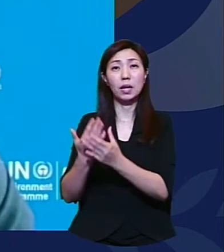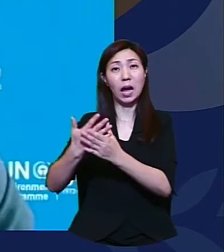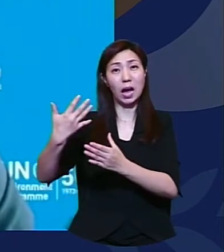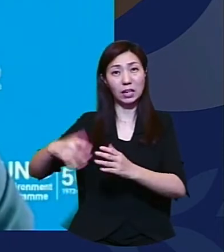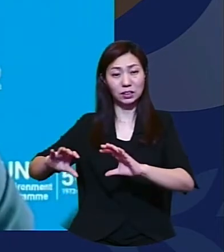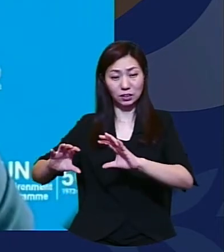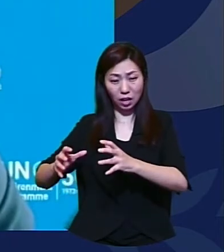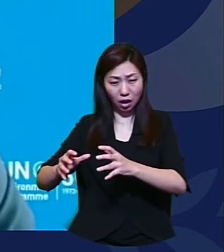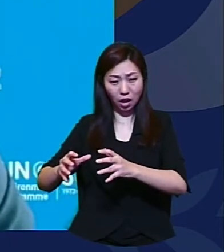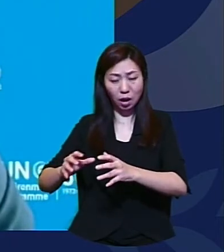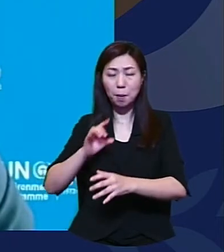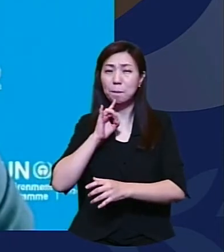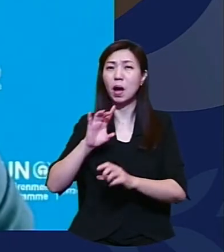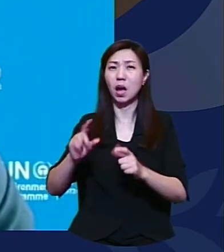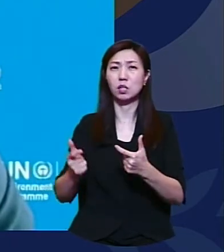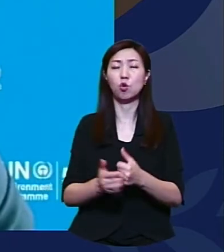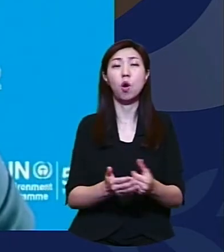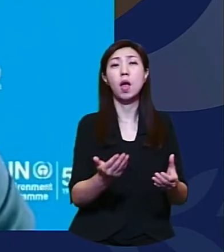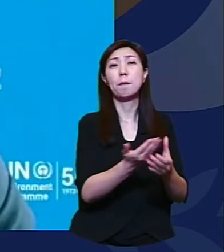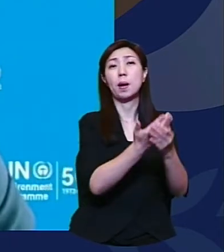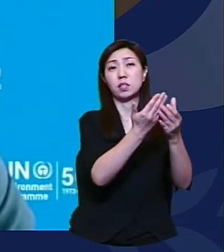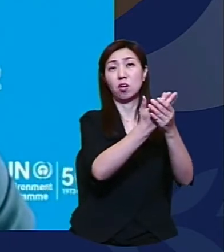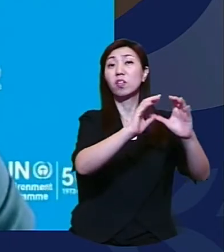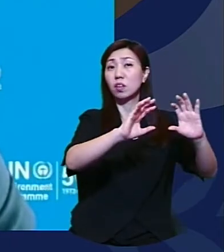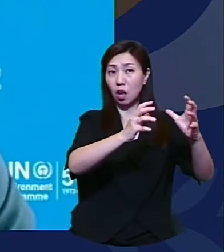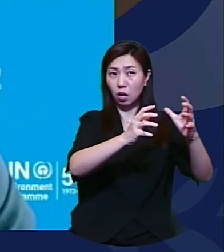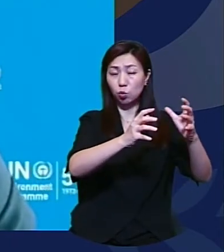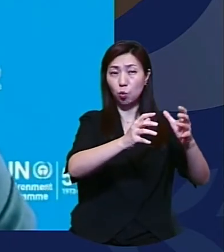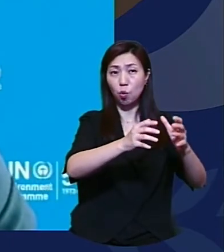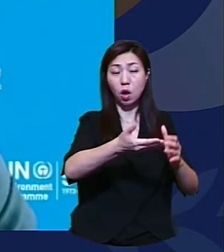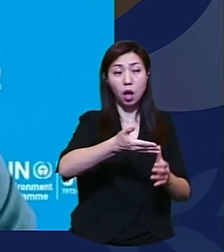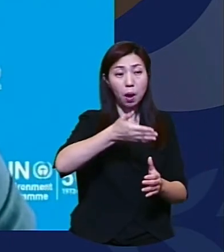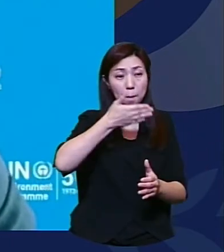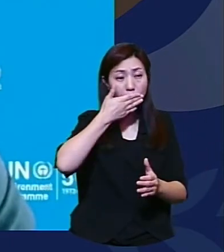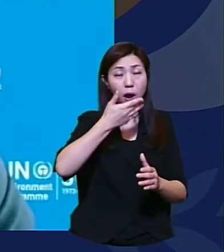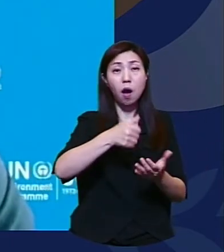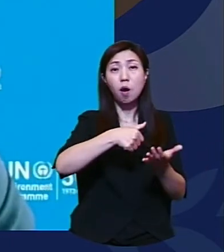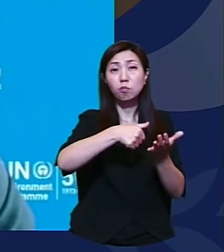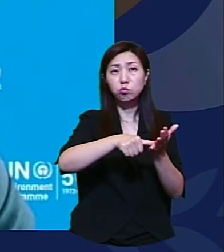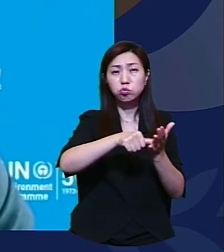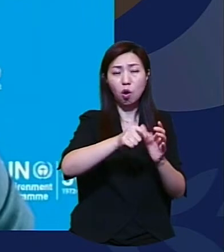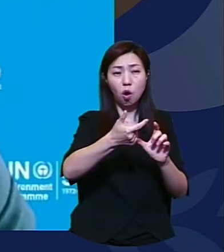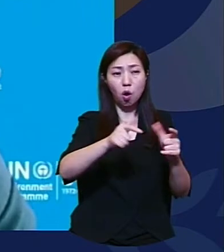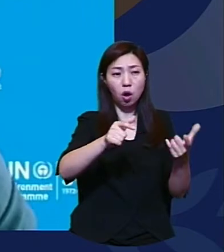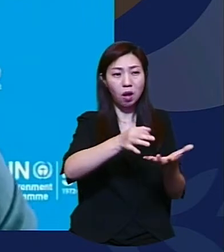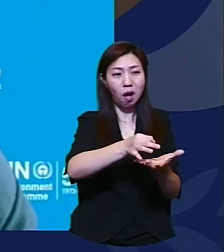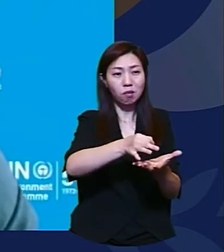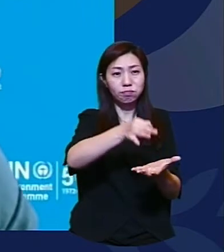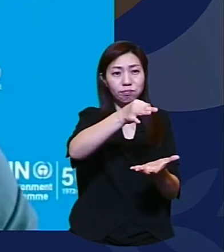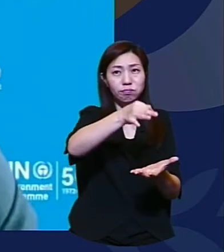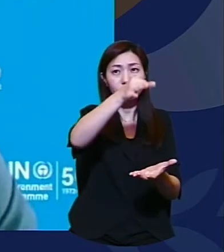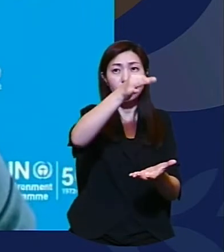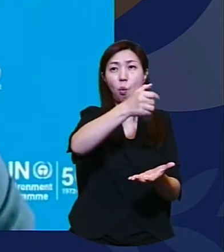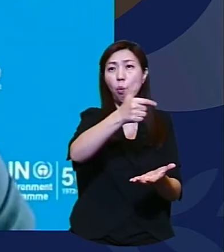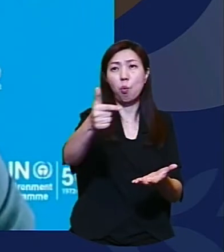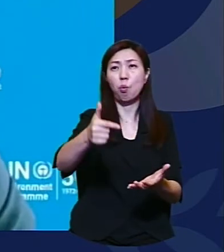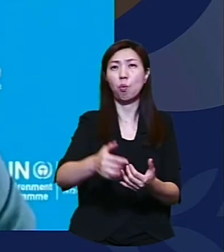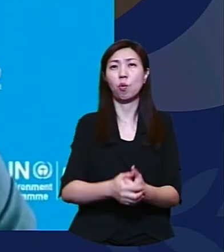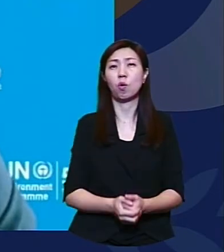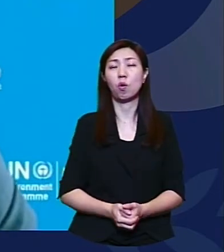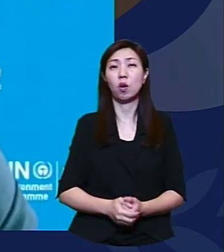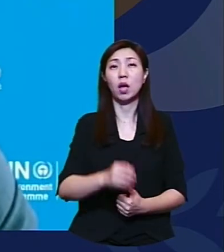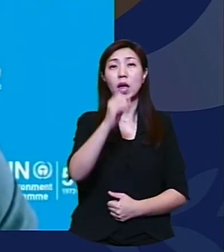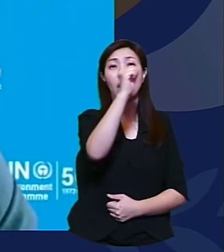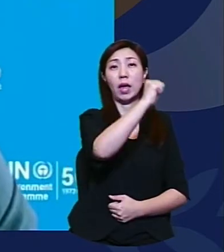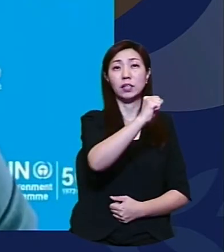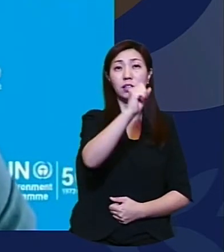up. So specifically on SDG 1 and 2, 2 suggestions. One, at the end